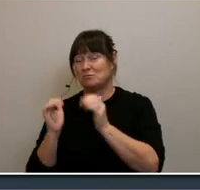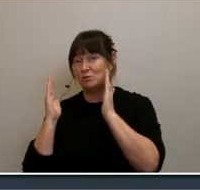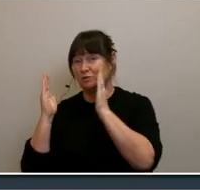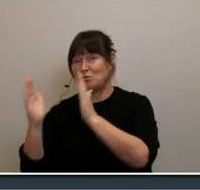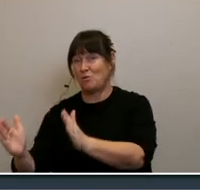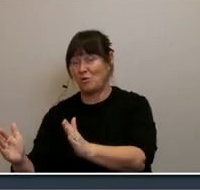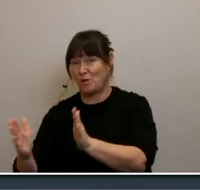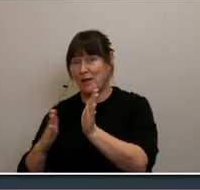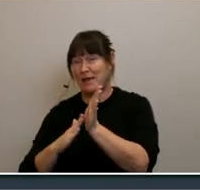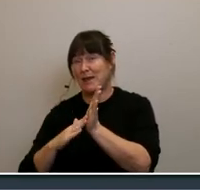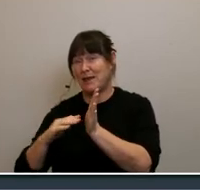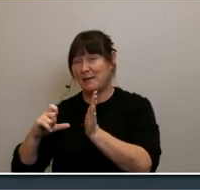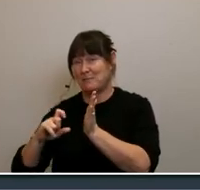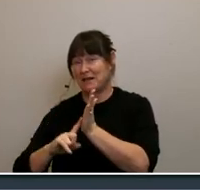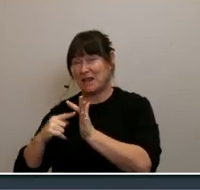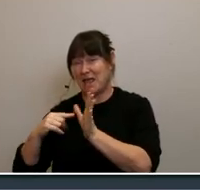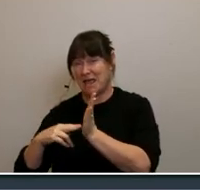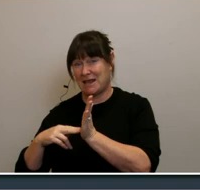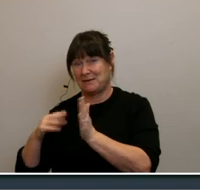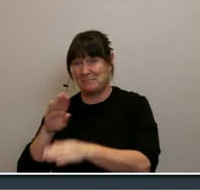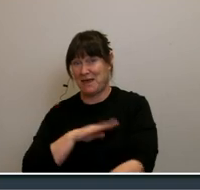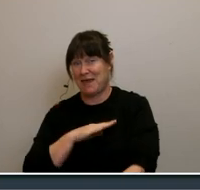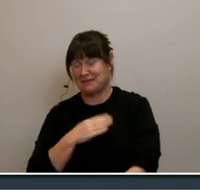association informed, which has been much appreciated.